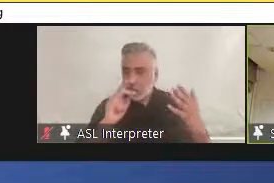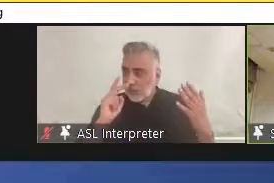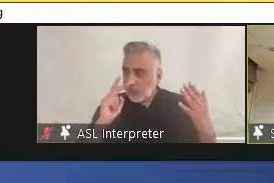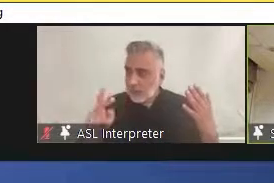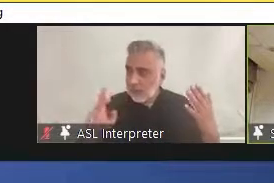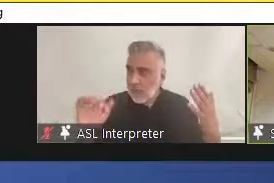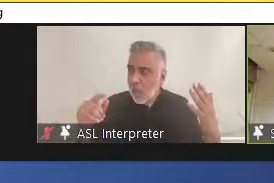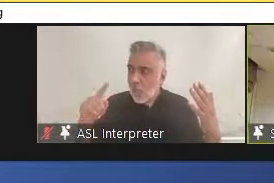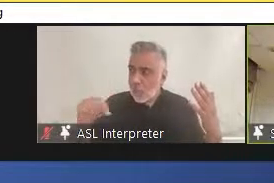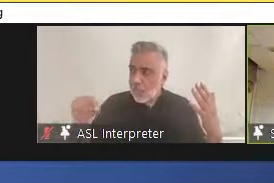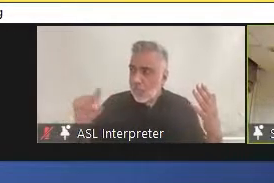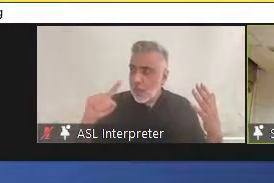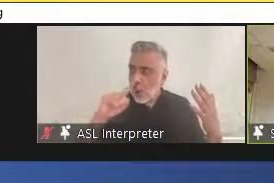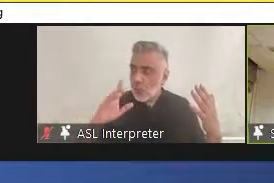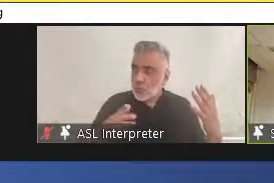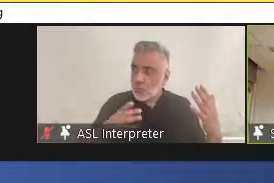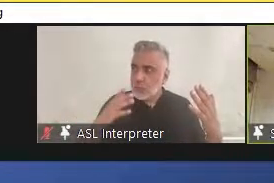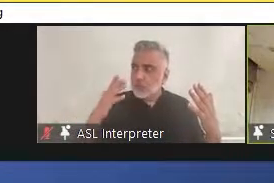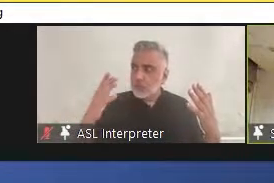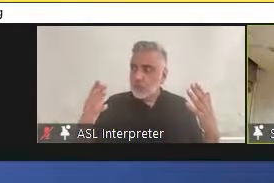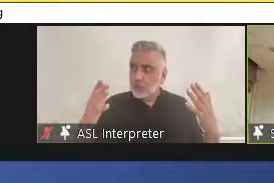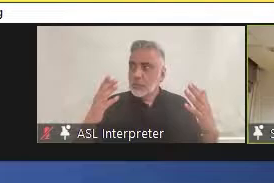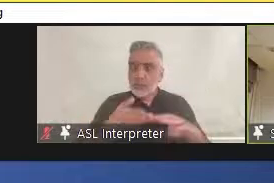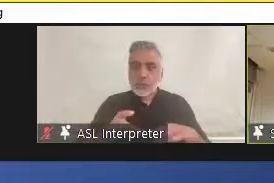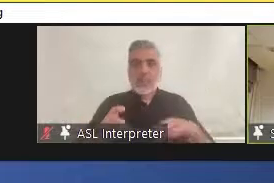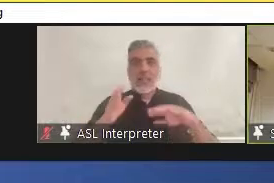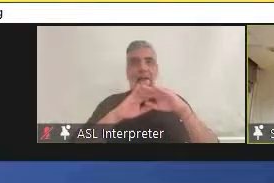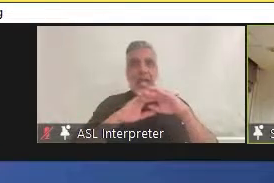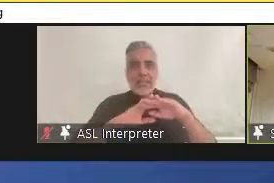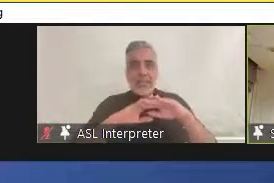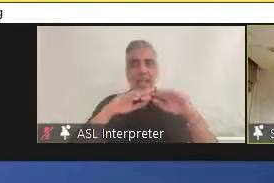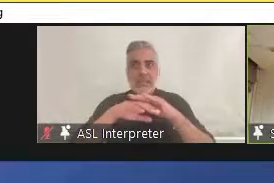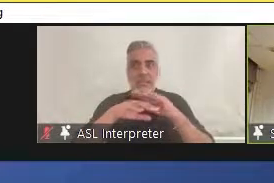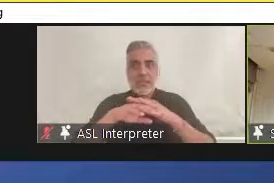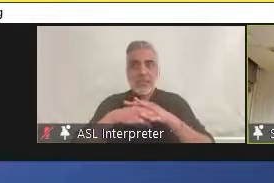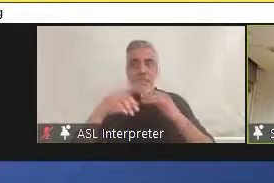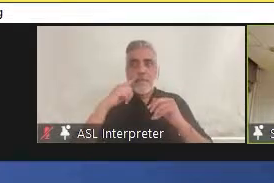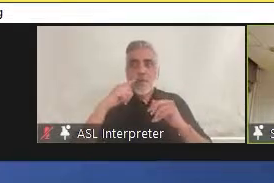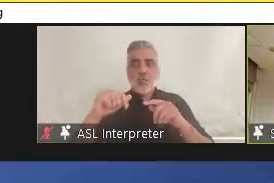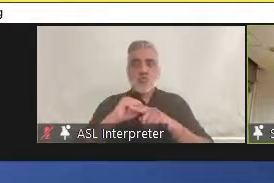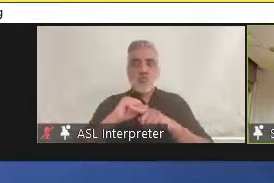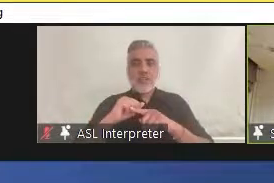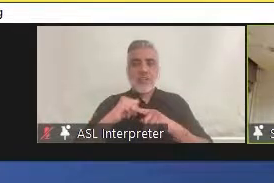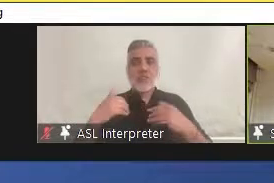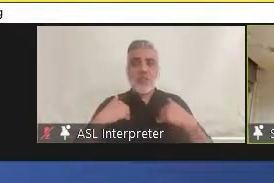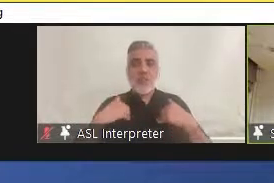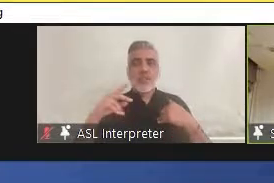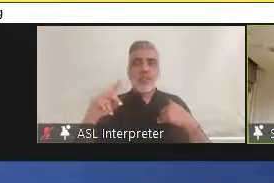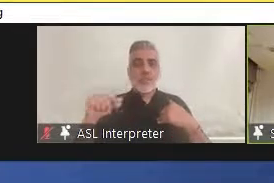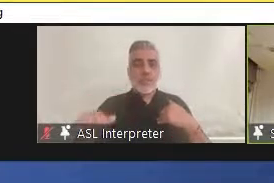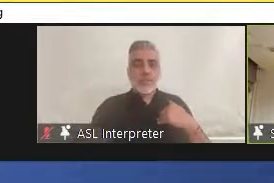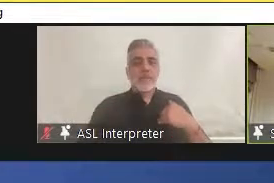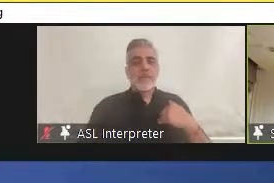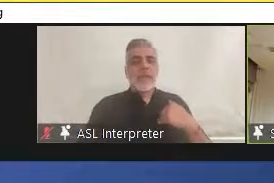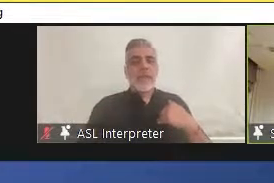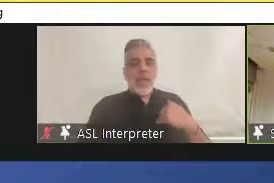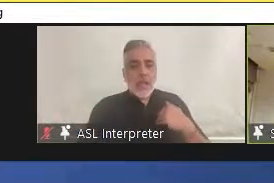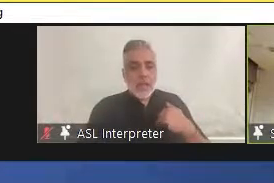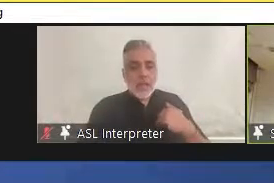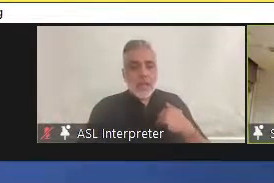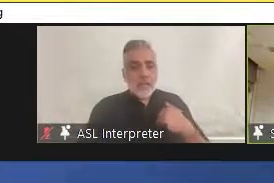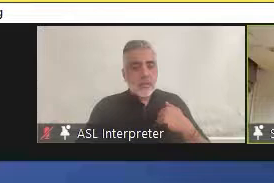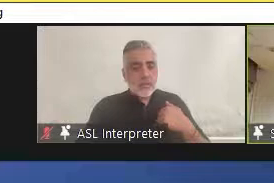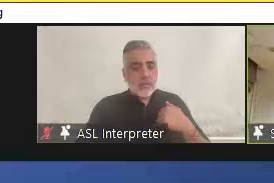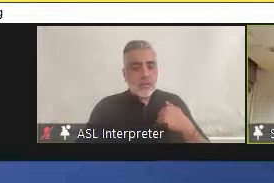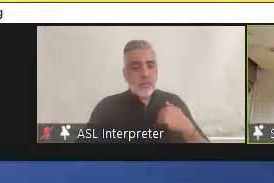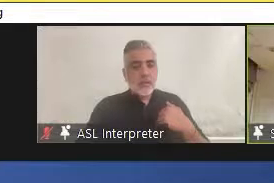actually propose to enhance the accessibility for the trainees with disabilities. And over here, as Mokles mentioned,